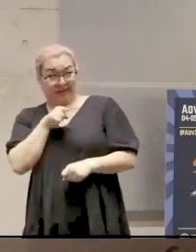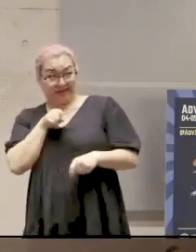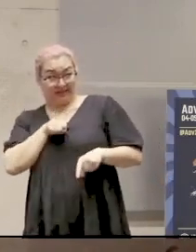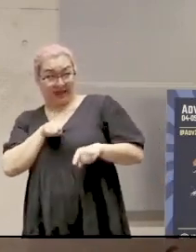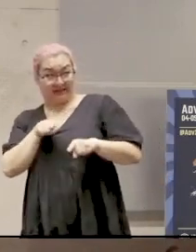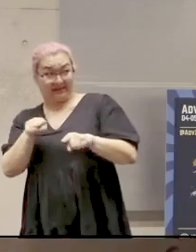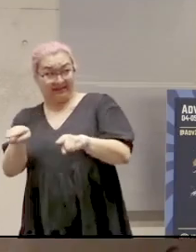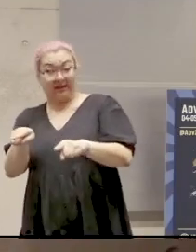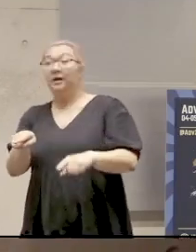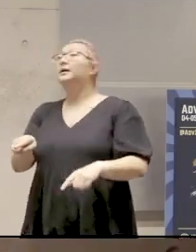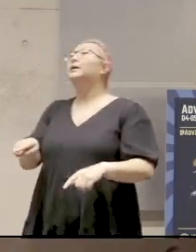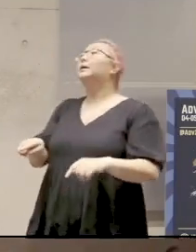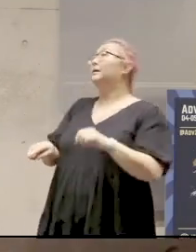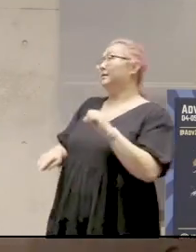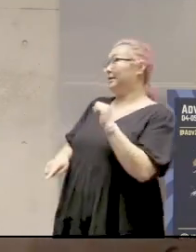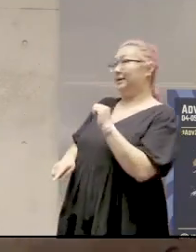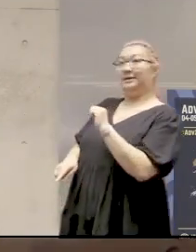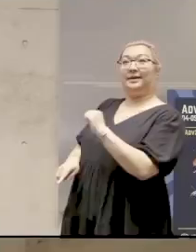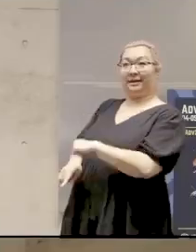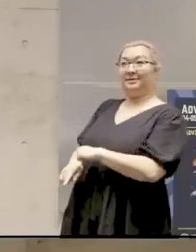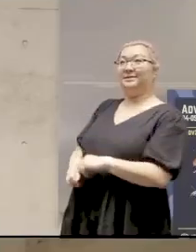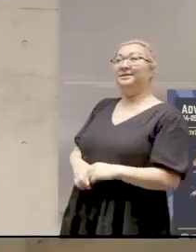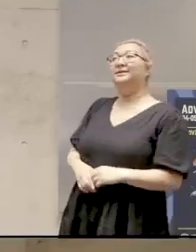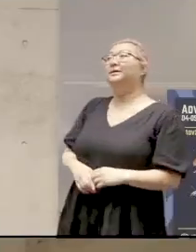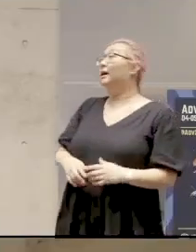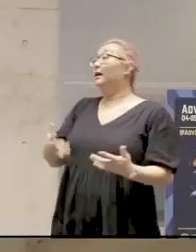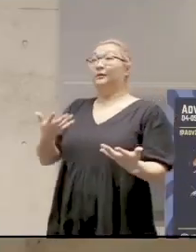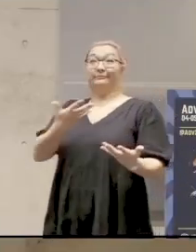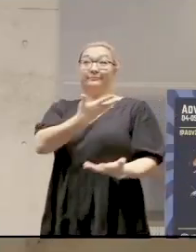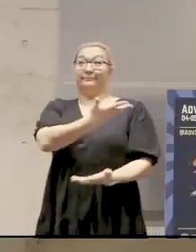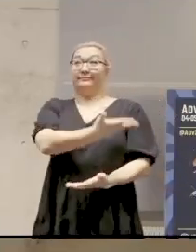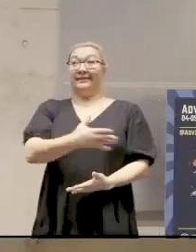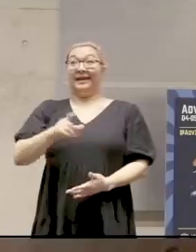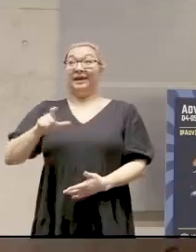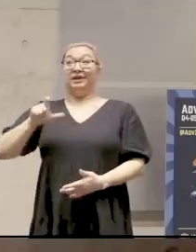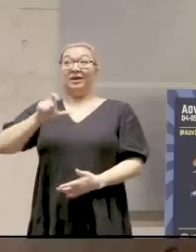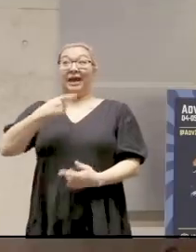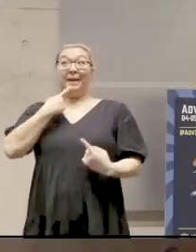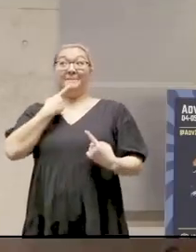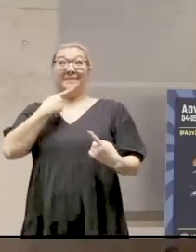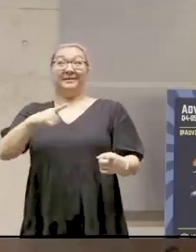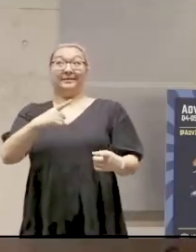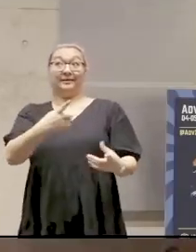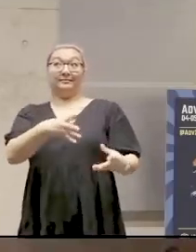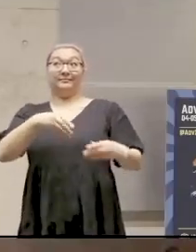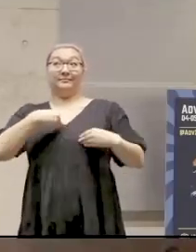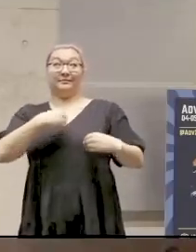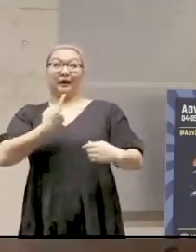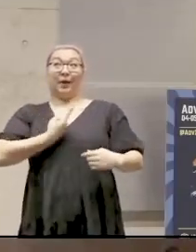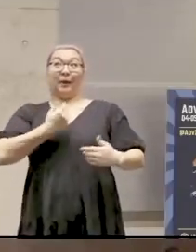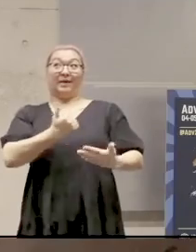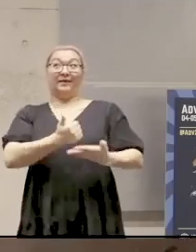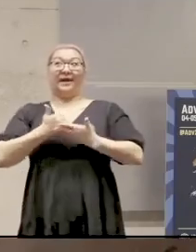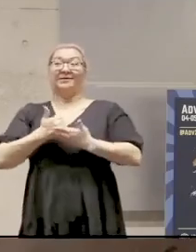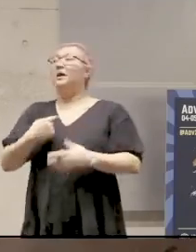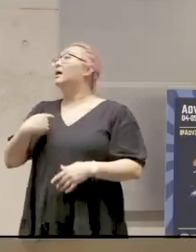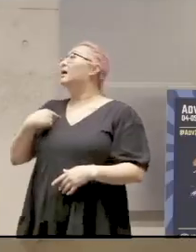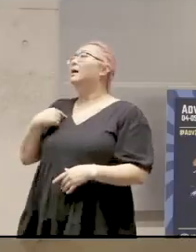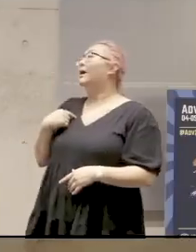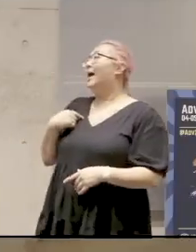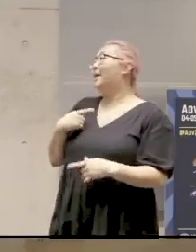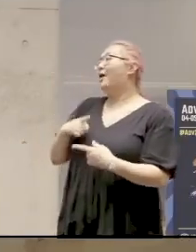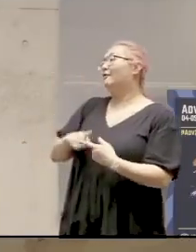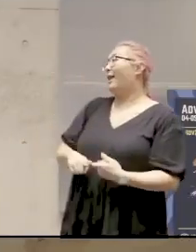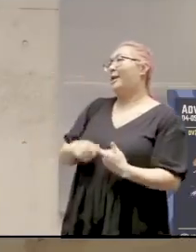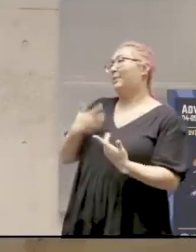Let the record show that Chella is admitting it. I'm an unreliable narrator, what can I say? Of